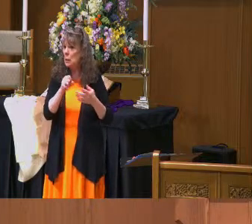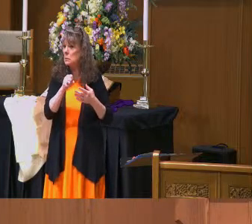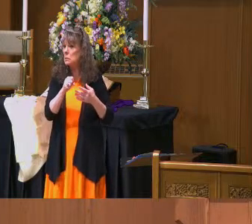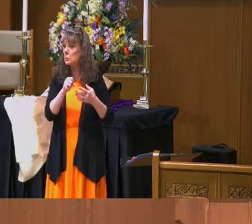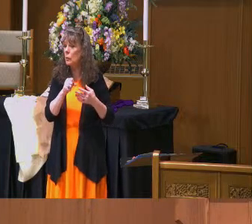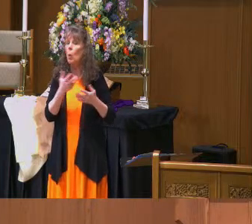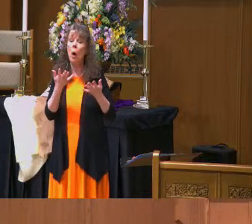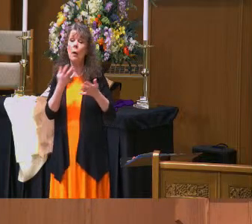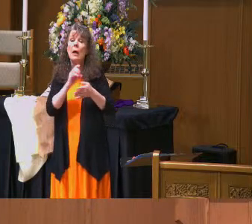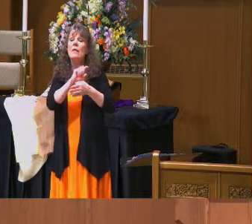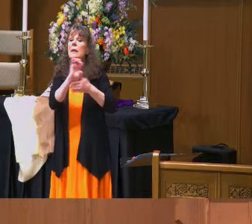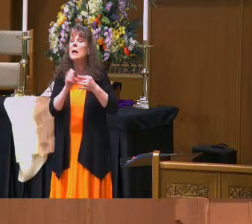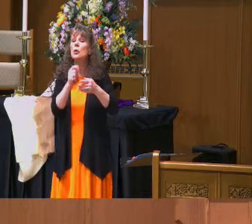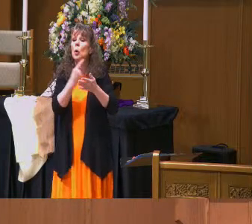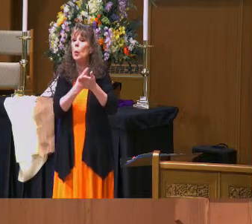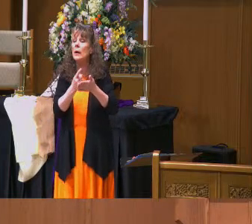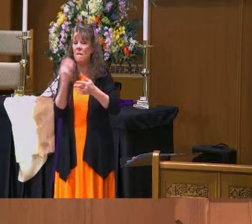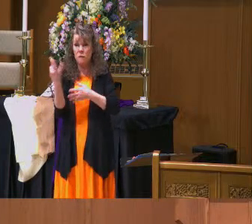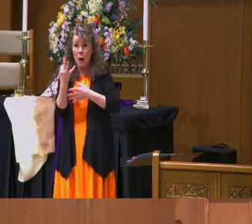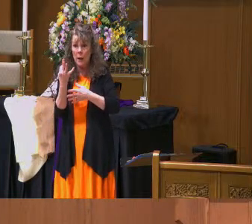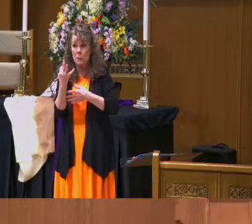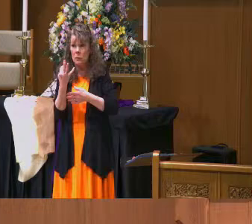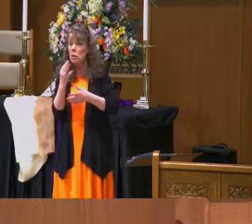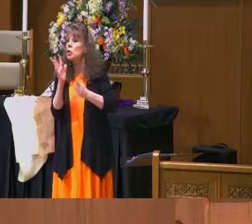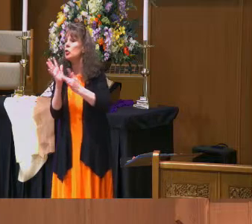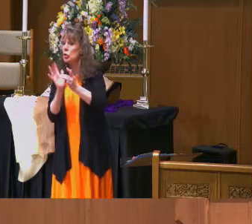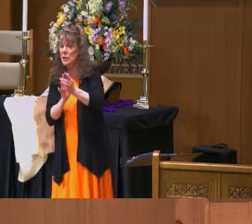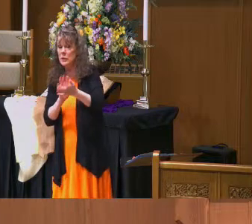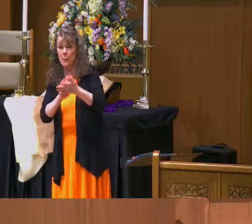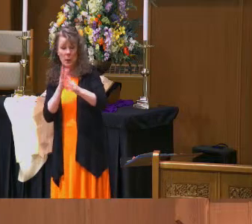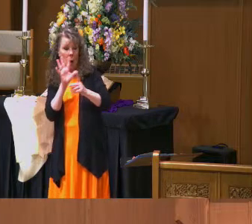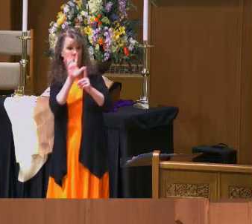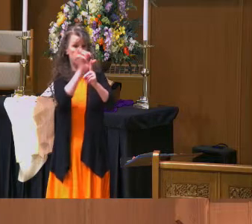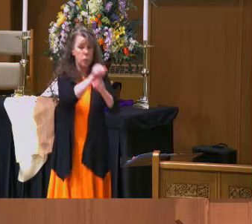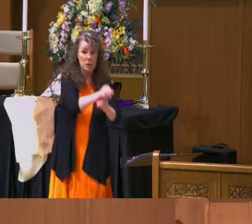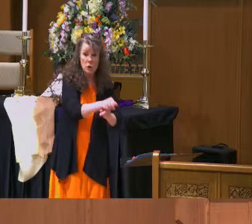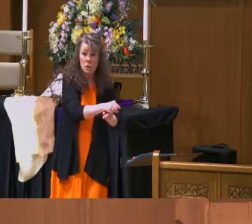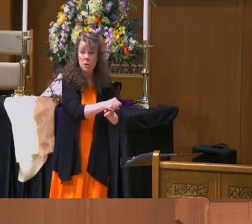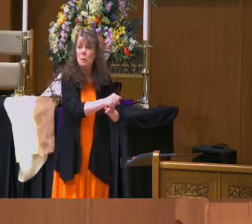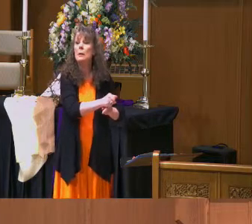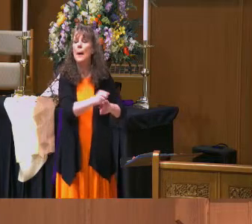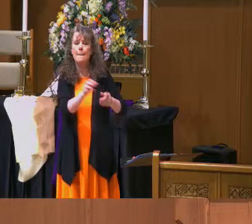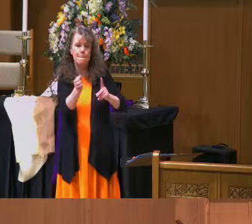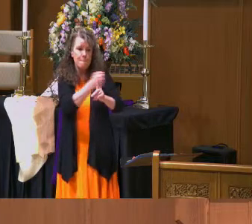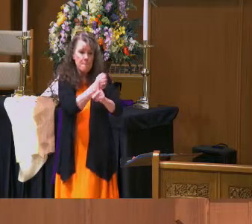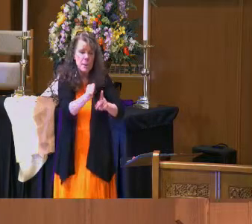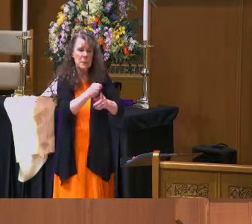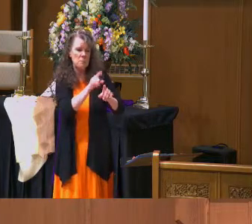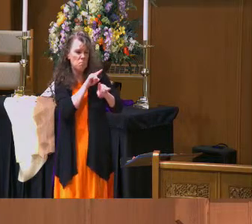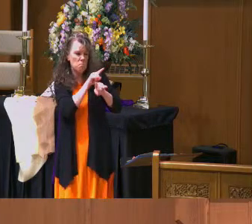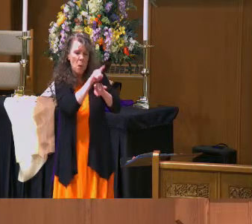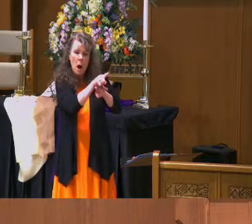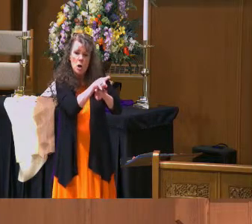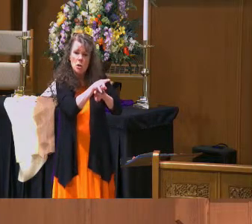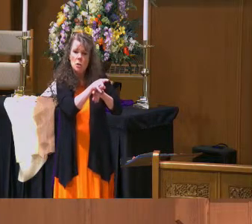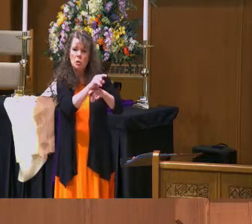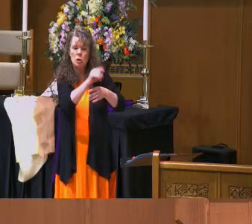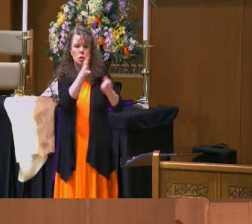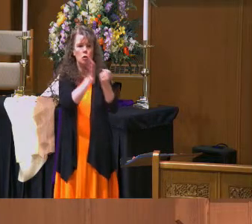well, Friday actually, Jesus will be arrested, he'll be beaten, mocked, crucified, and